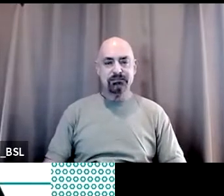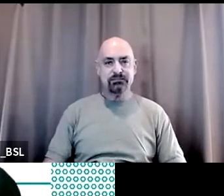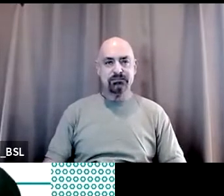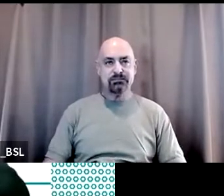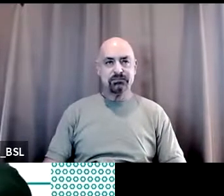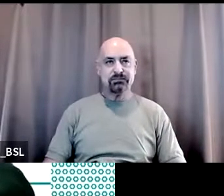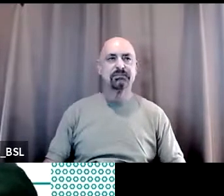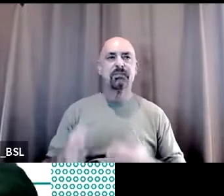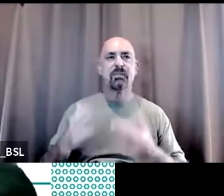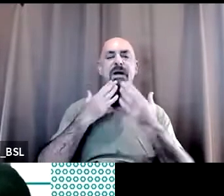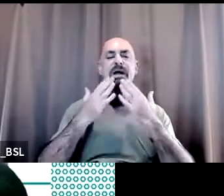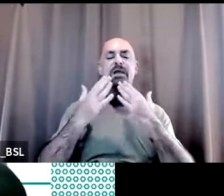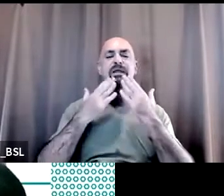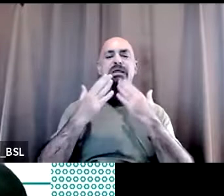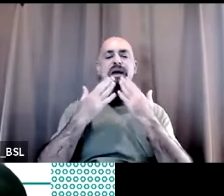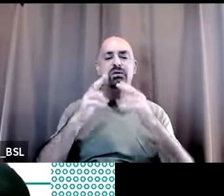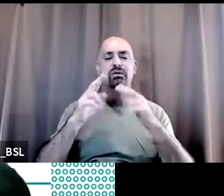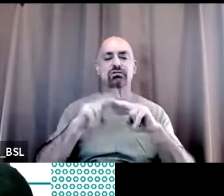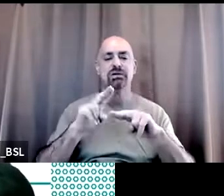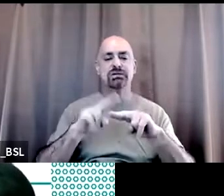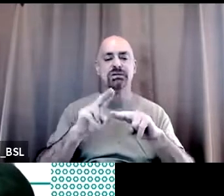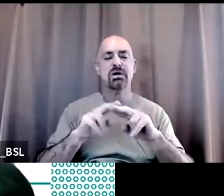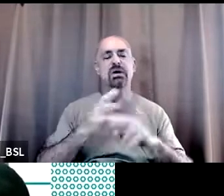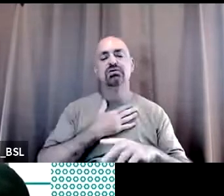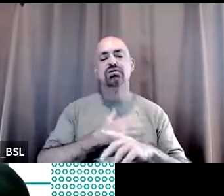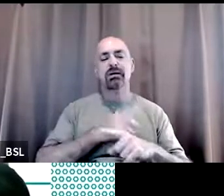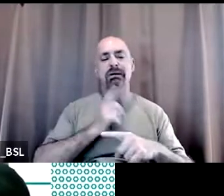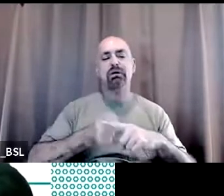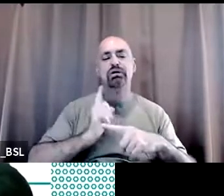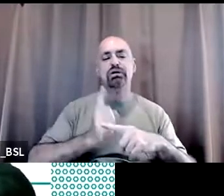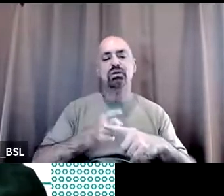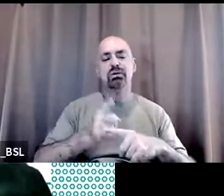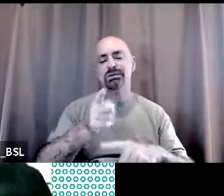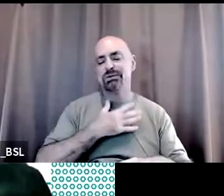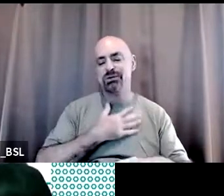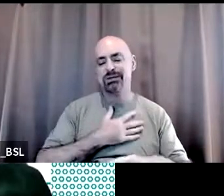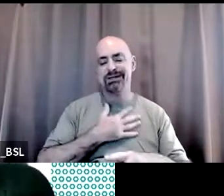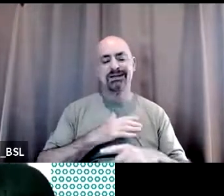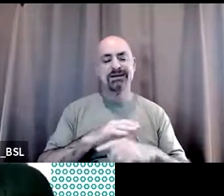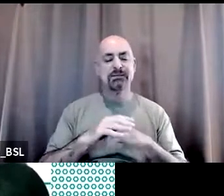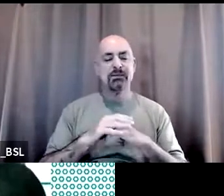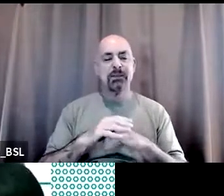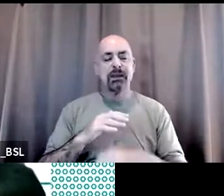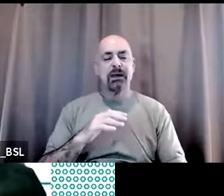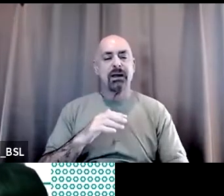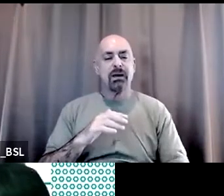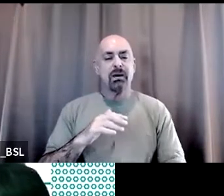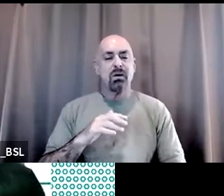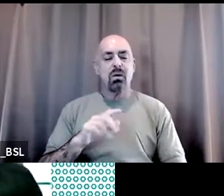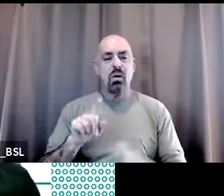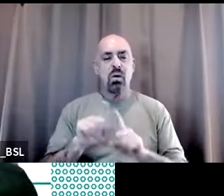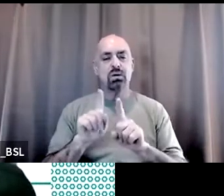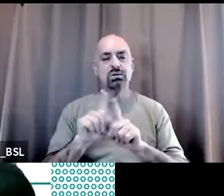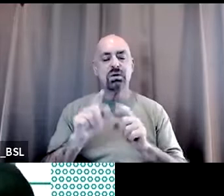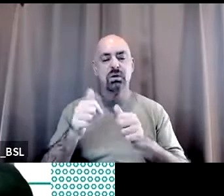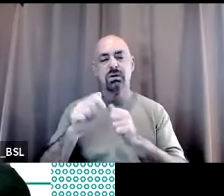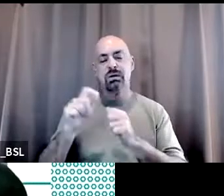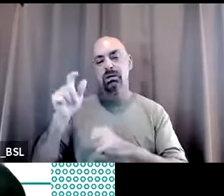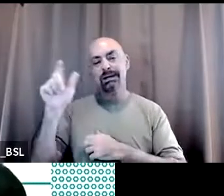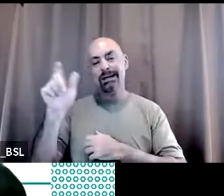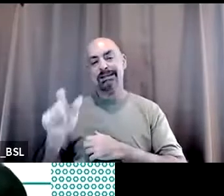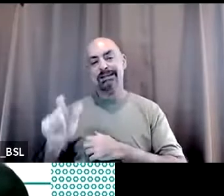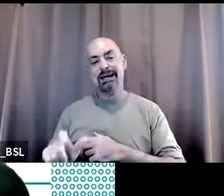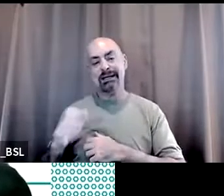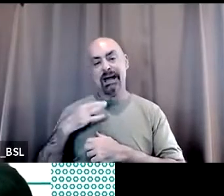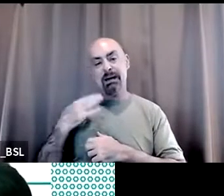Thank you so much, Francesca, and sorry to hurry you at the end. And also our acknowledgement as well to the Italian ambassador, and thank you very